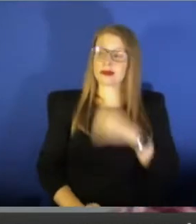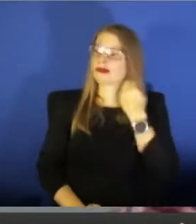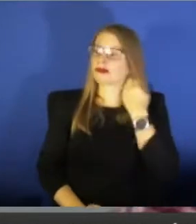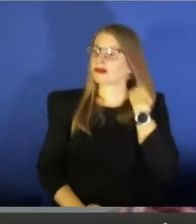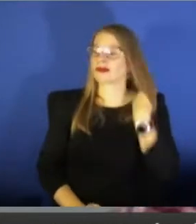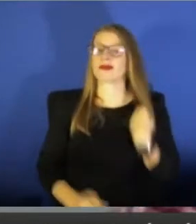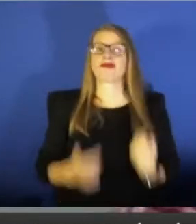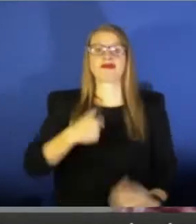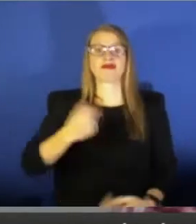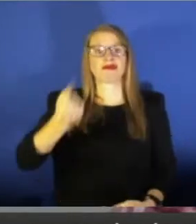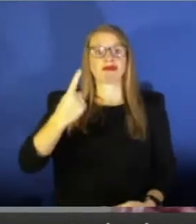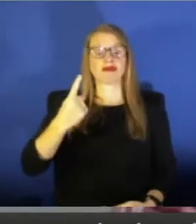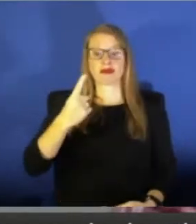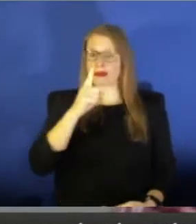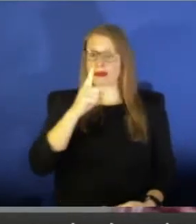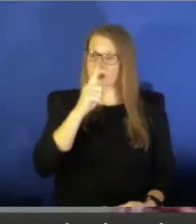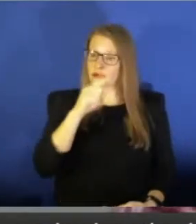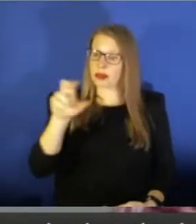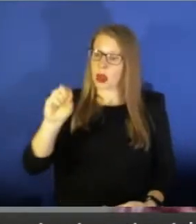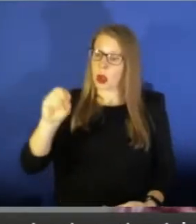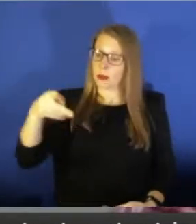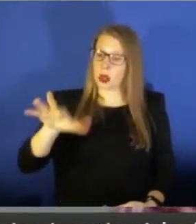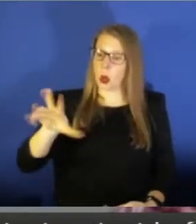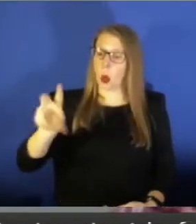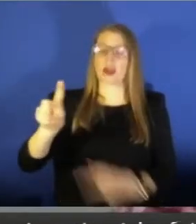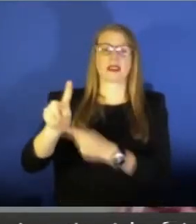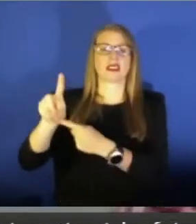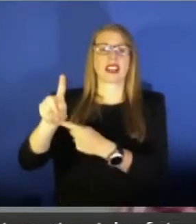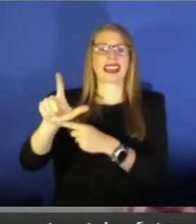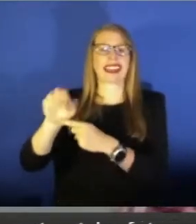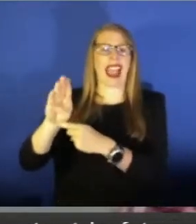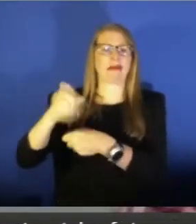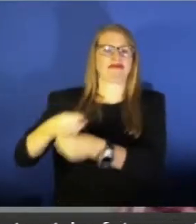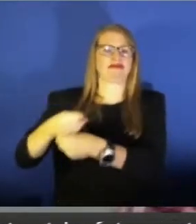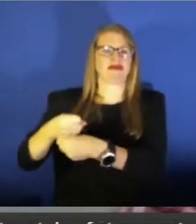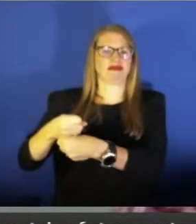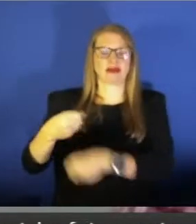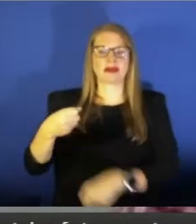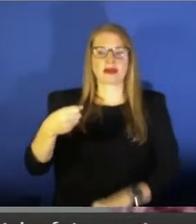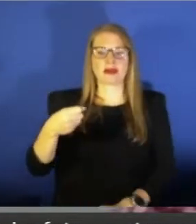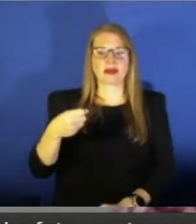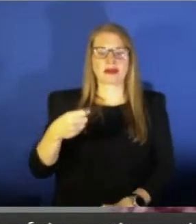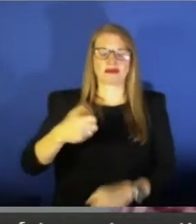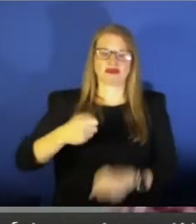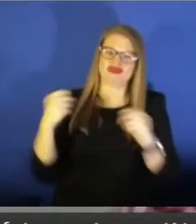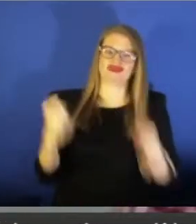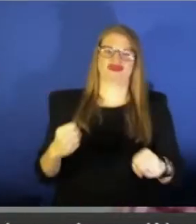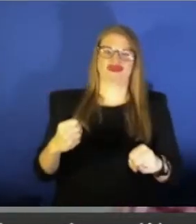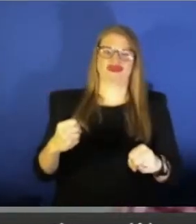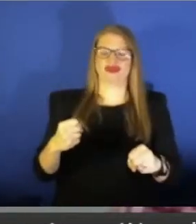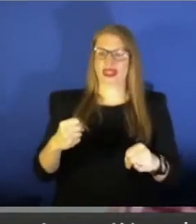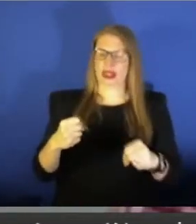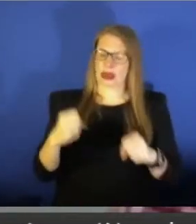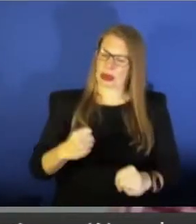Is that what you're saying? Keep them coming back for more? And it's cheap. We're finding as much in even